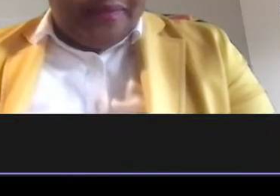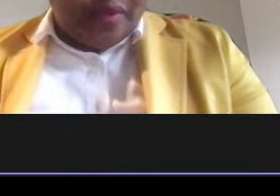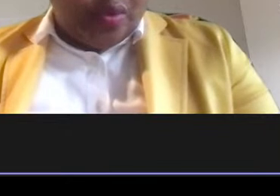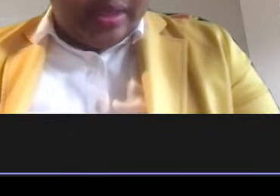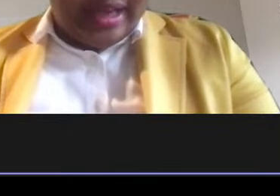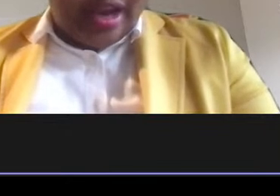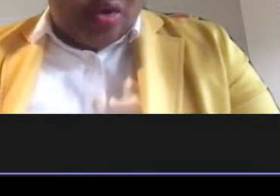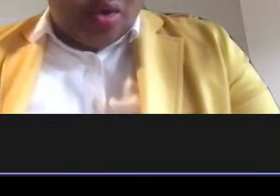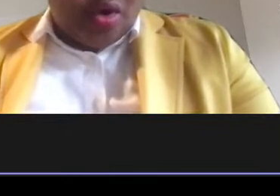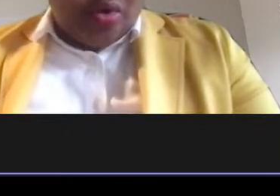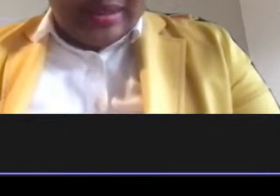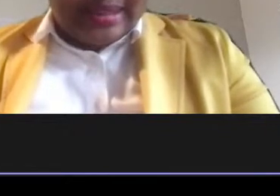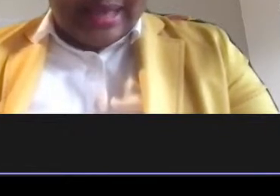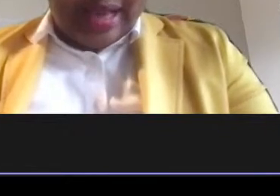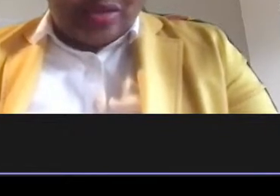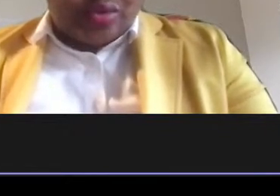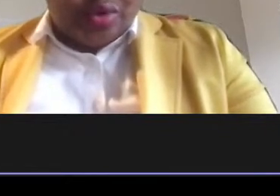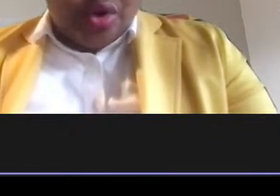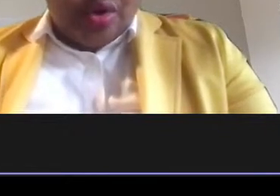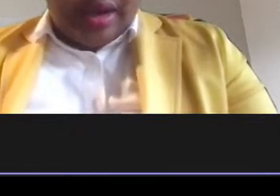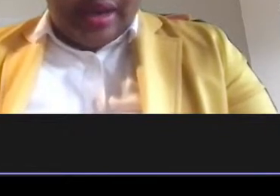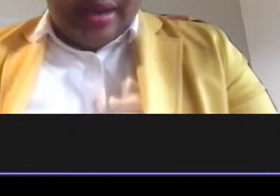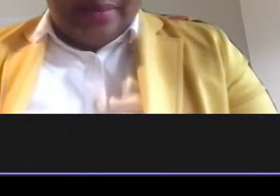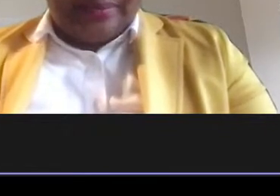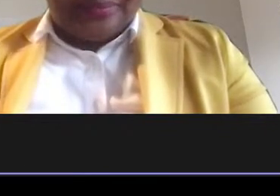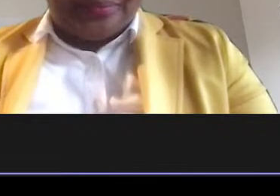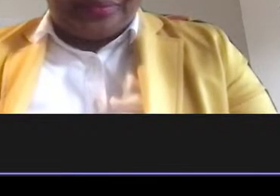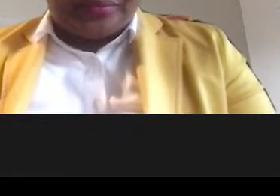Nakuba uhlelo lwesithathu